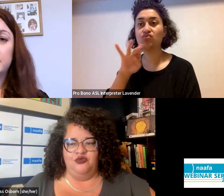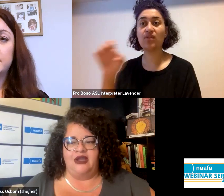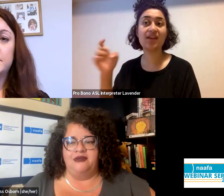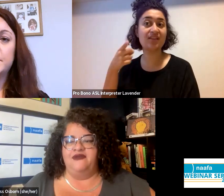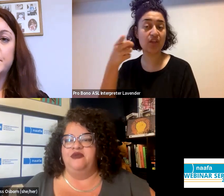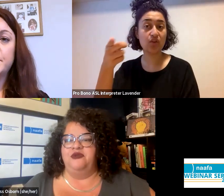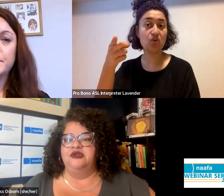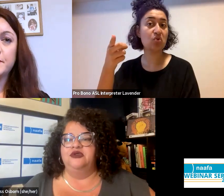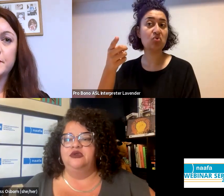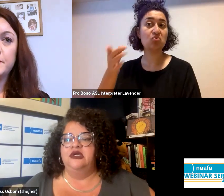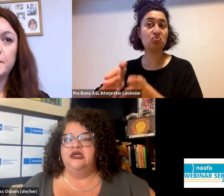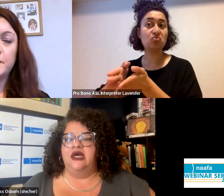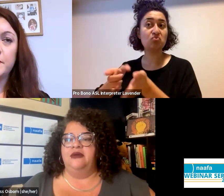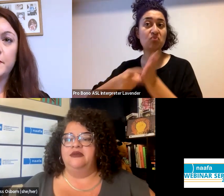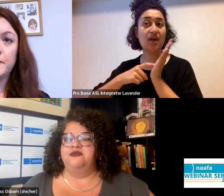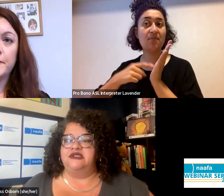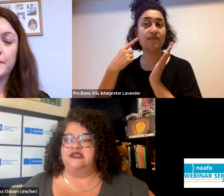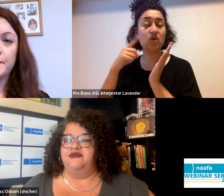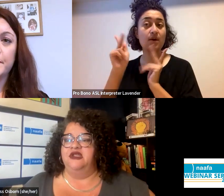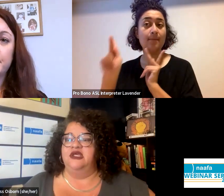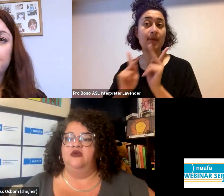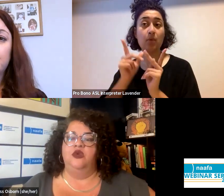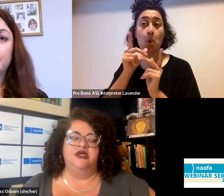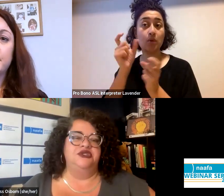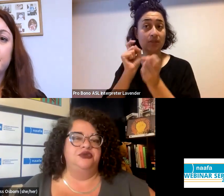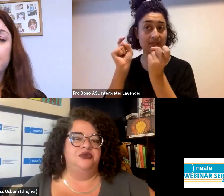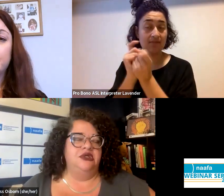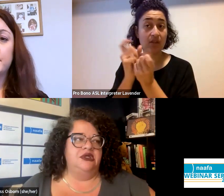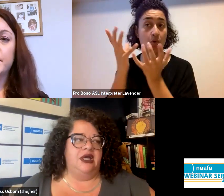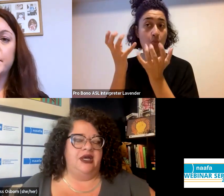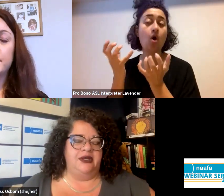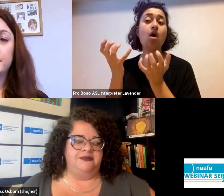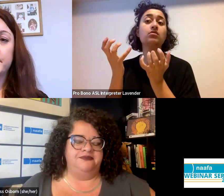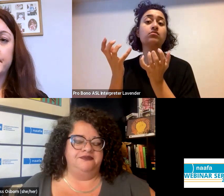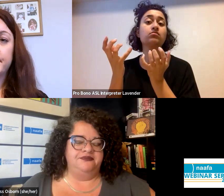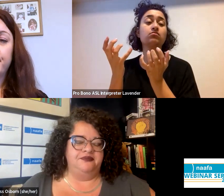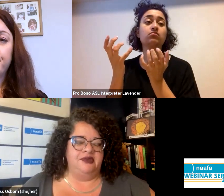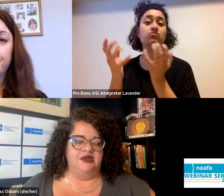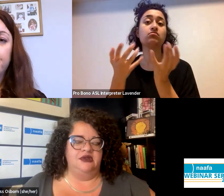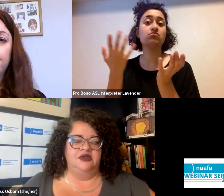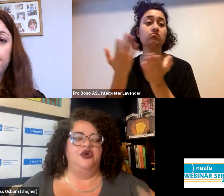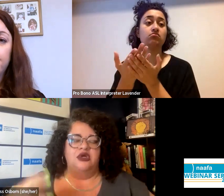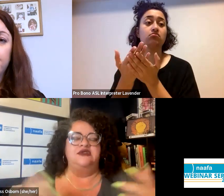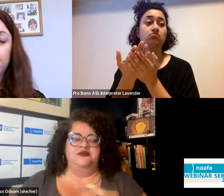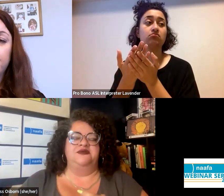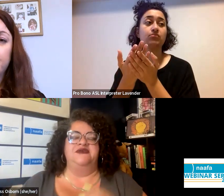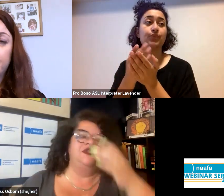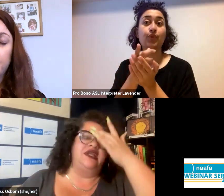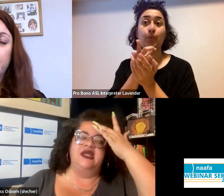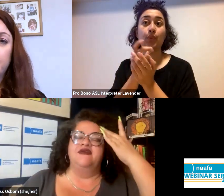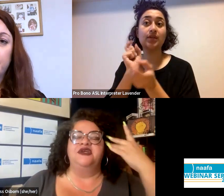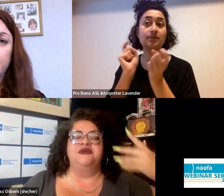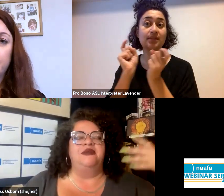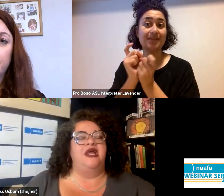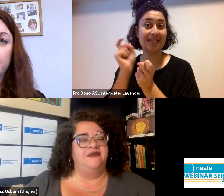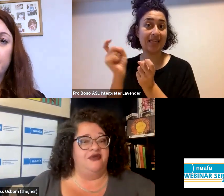that you recommend for people who specifically want to, who are specifically